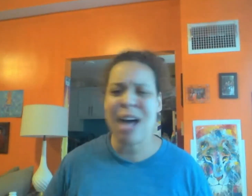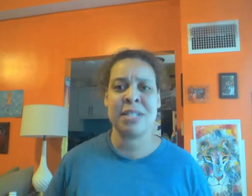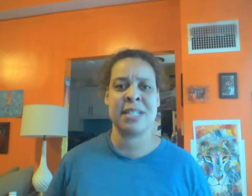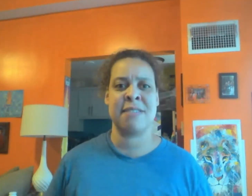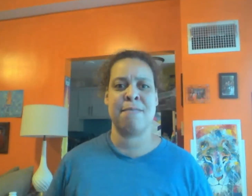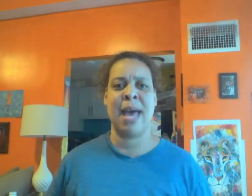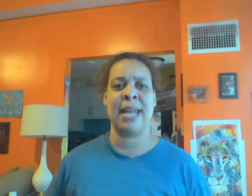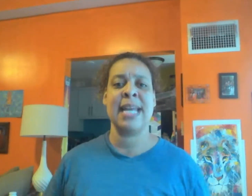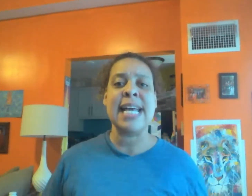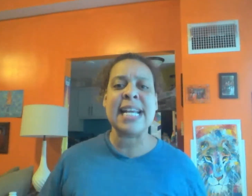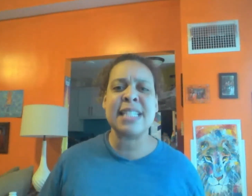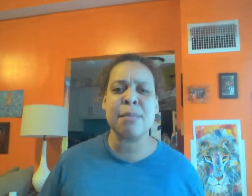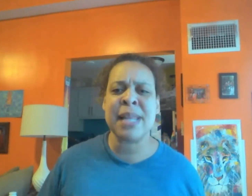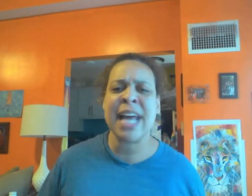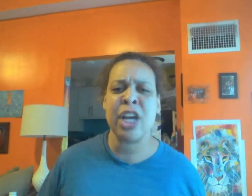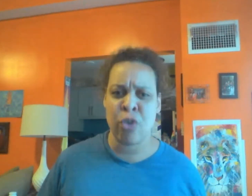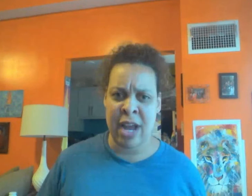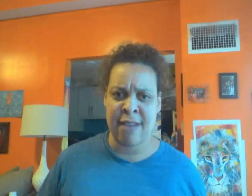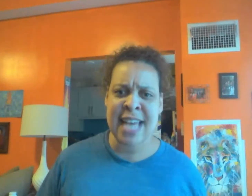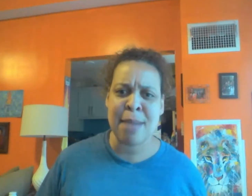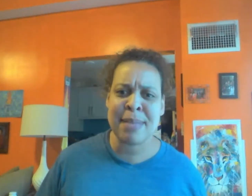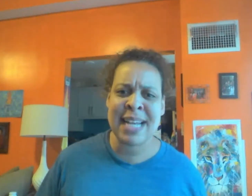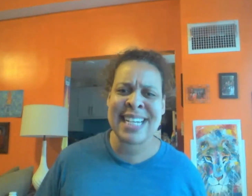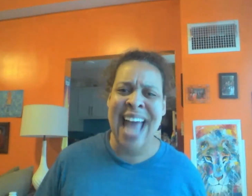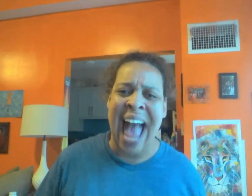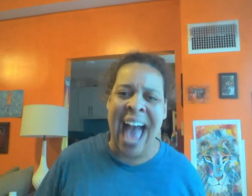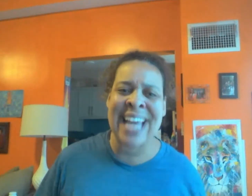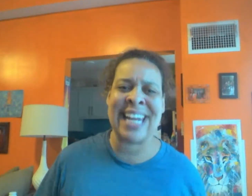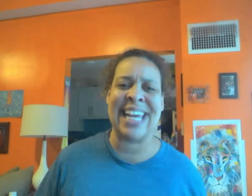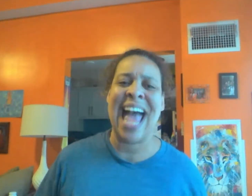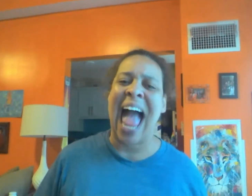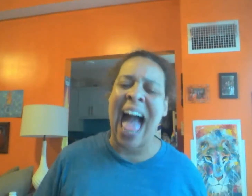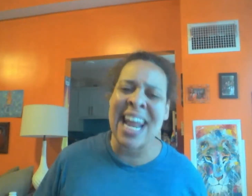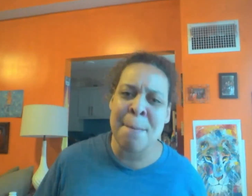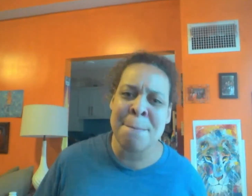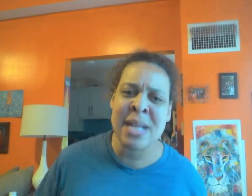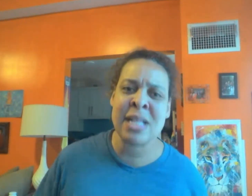uncounted thousands of men into bloody graves, and planted